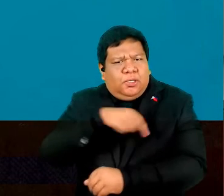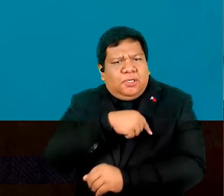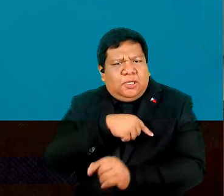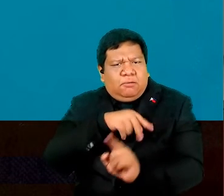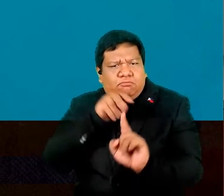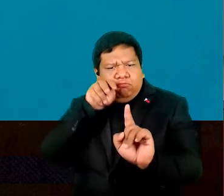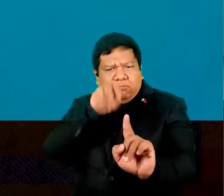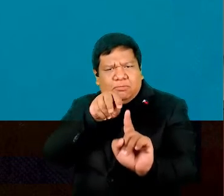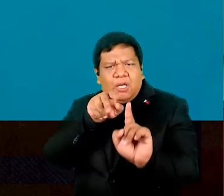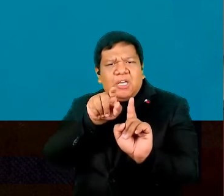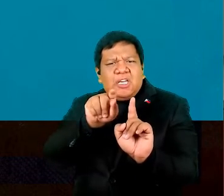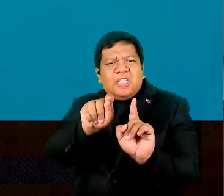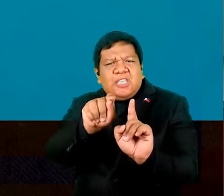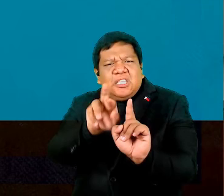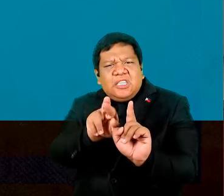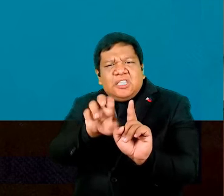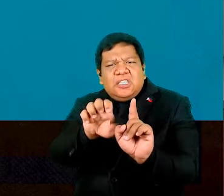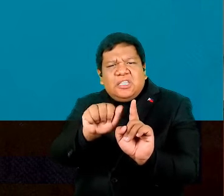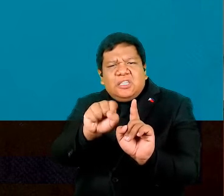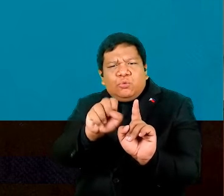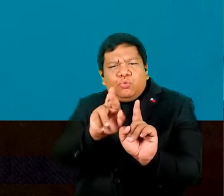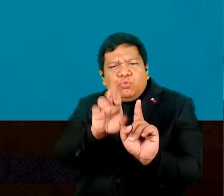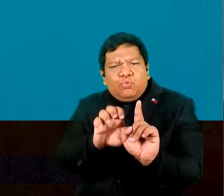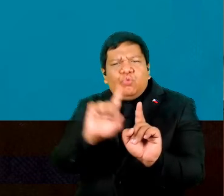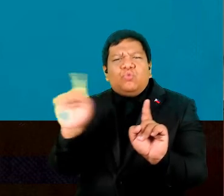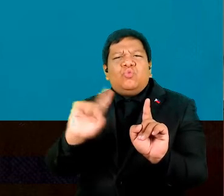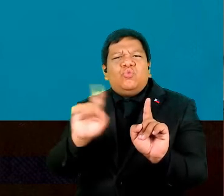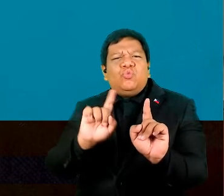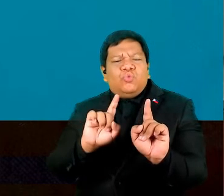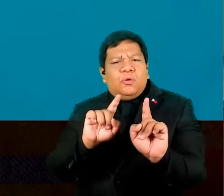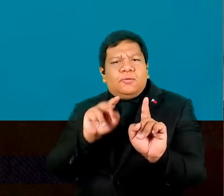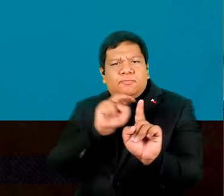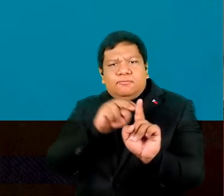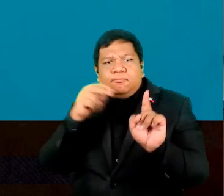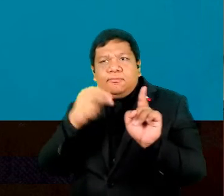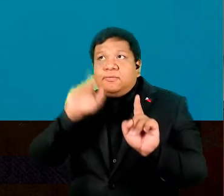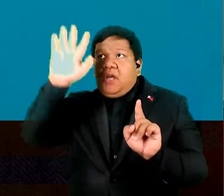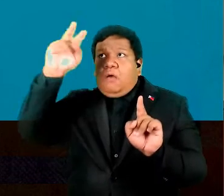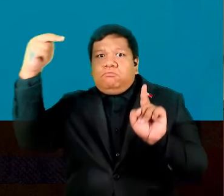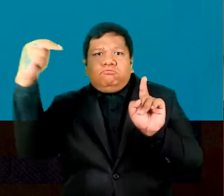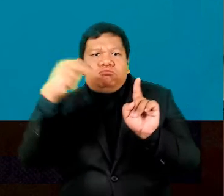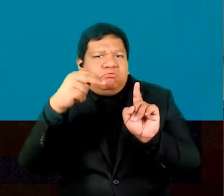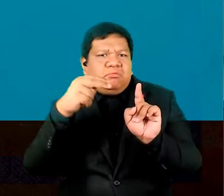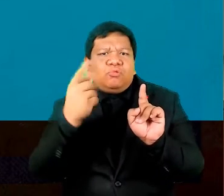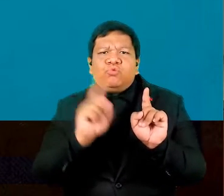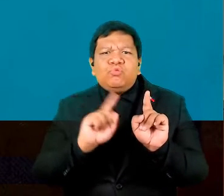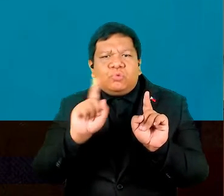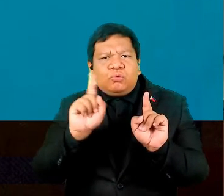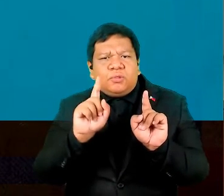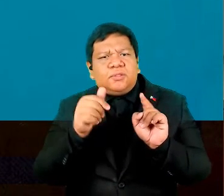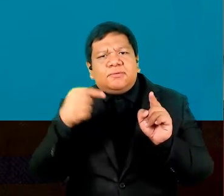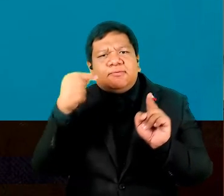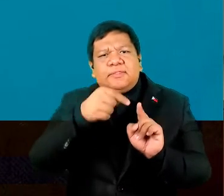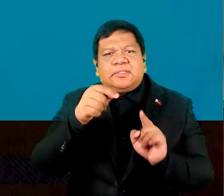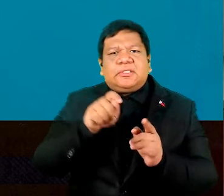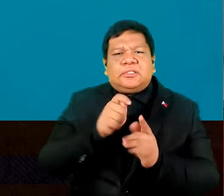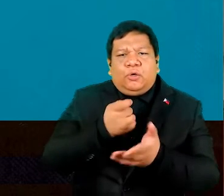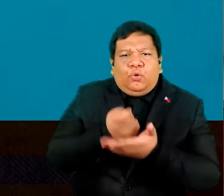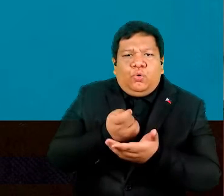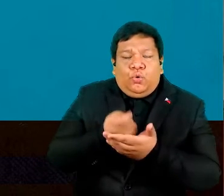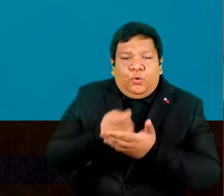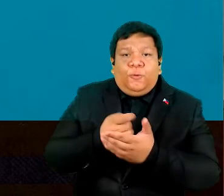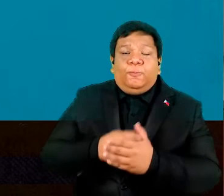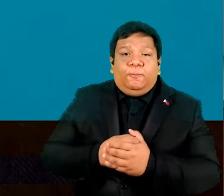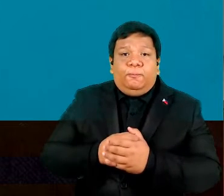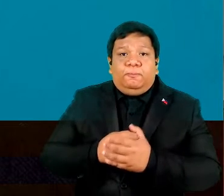tamang pagkaintindi o reaksyon in the context of the kingdom of God tungkol sa treasure? Dahil